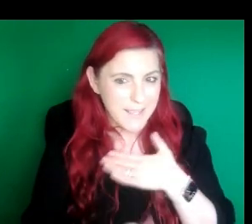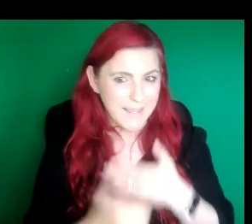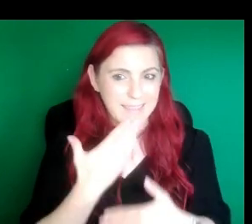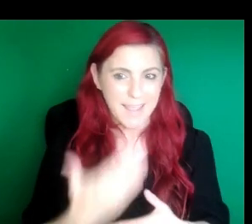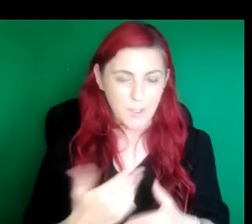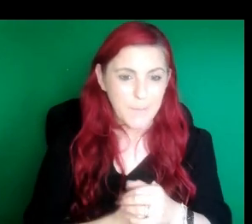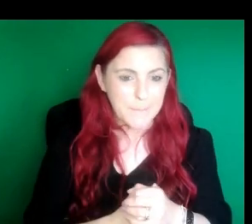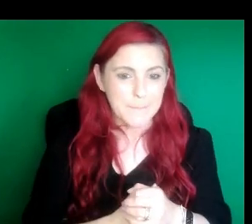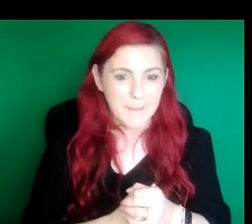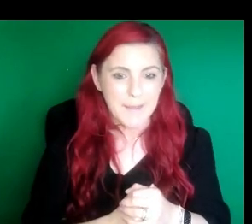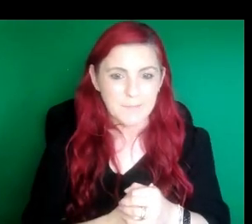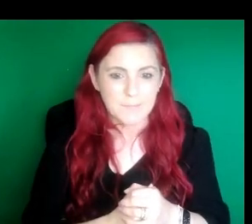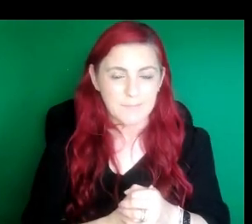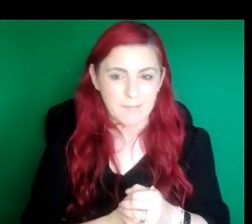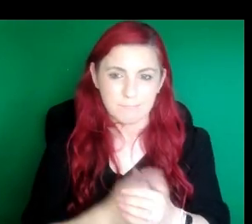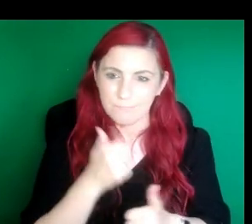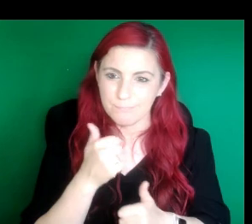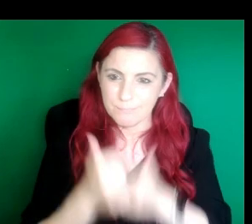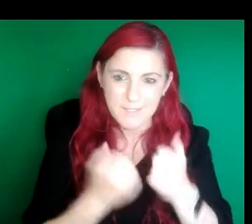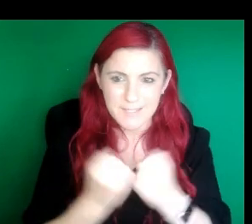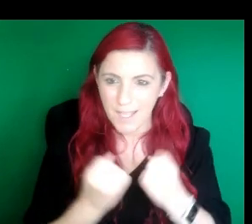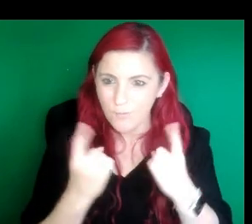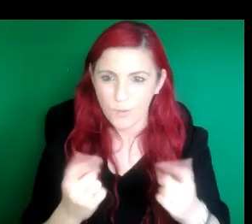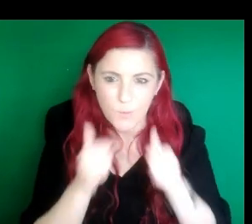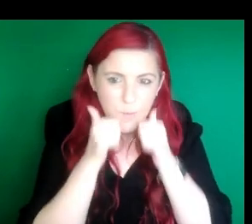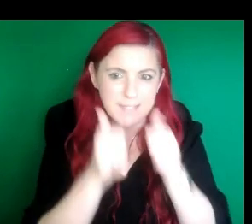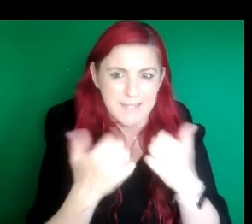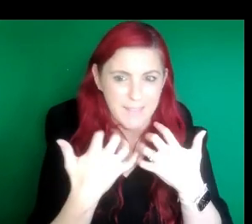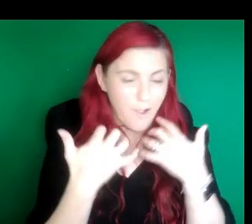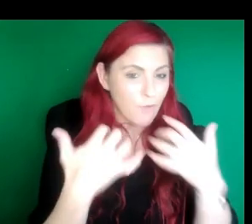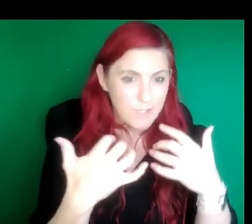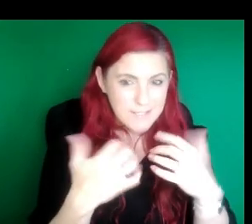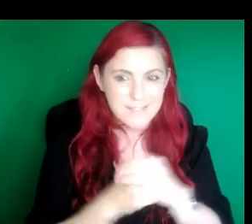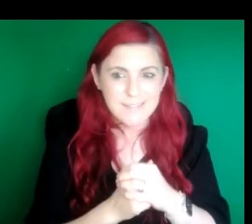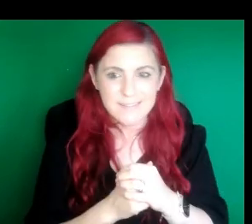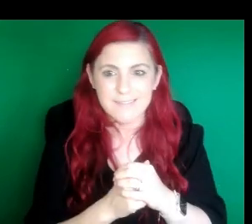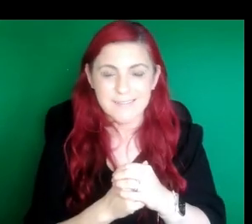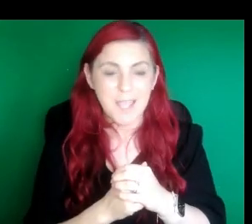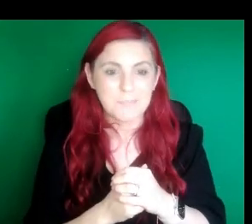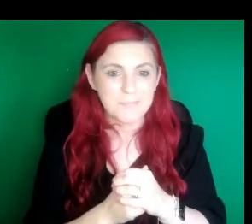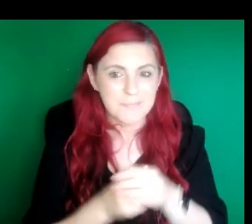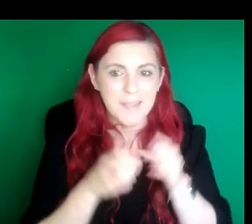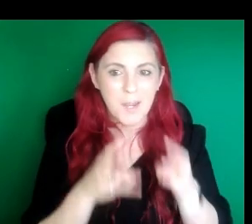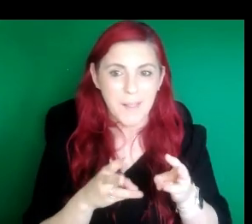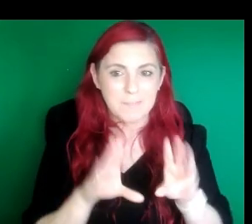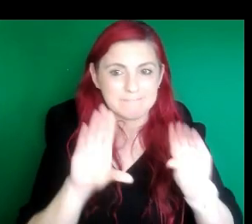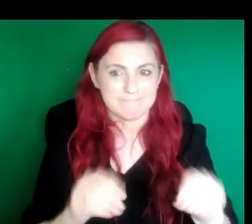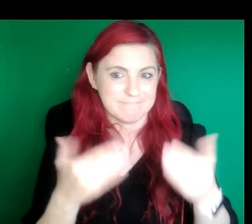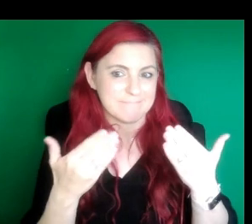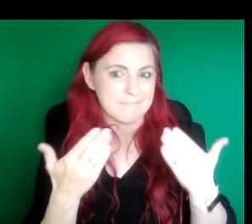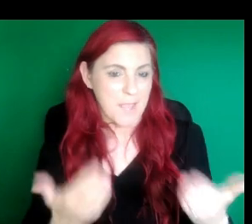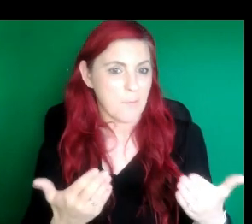time. I really appreciate everyone who attended this conference. And yeah, I'm gonna leave it there